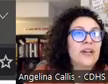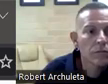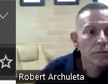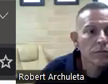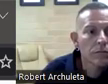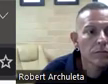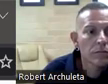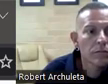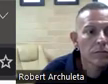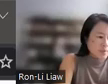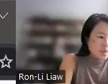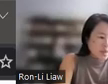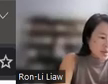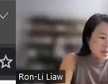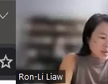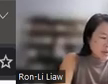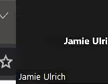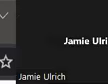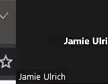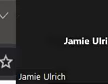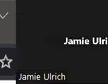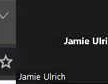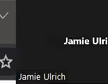Okay, quorum, engagement with the public.